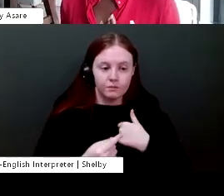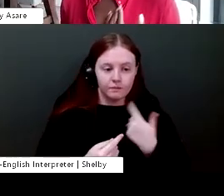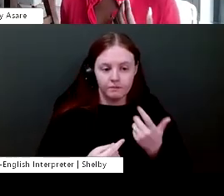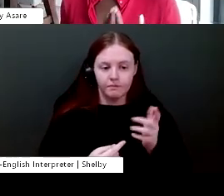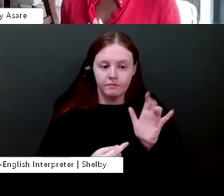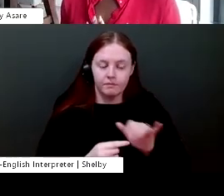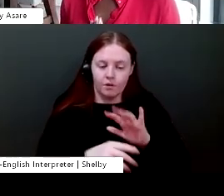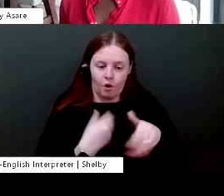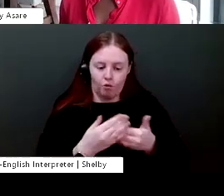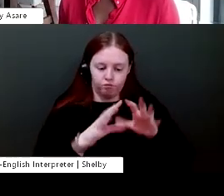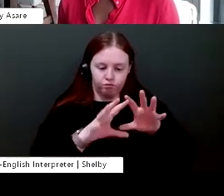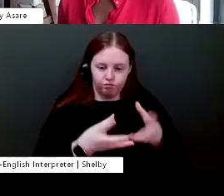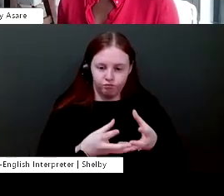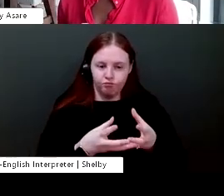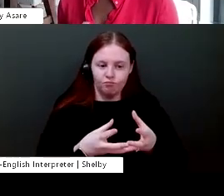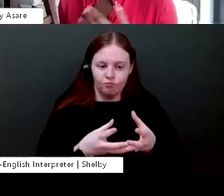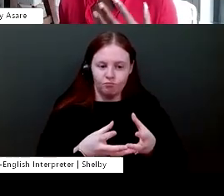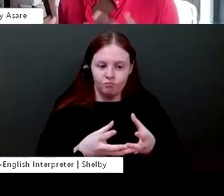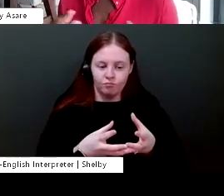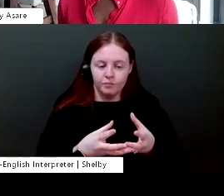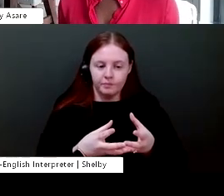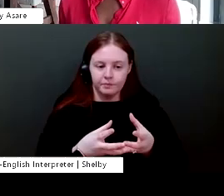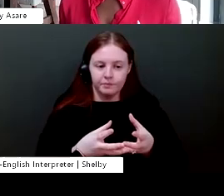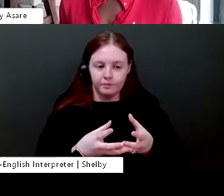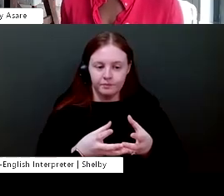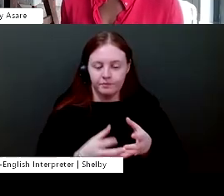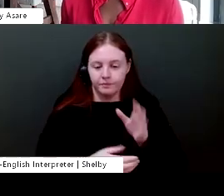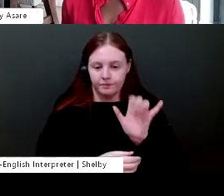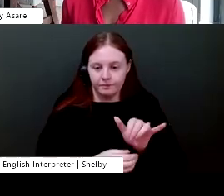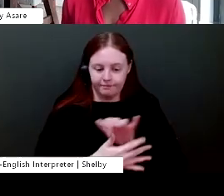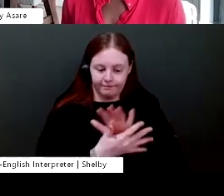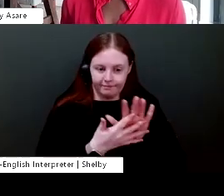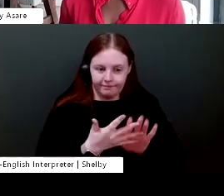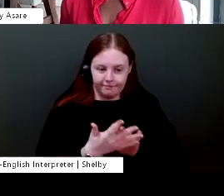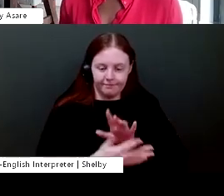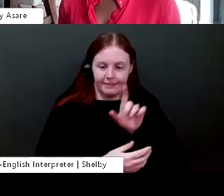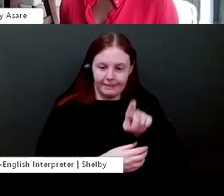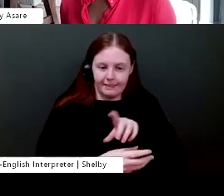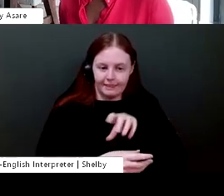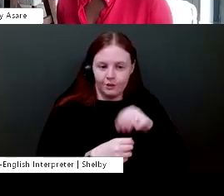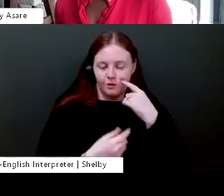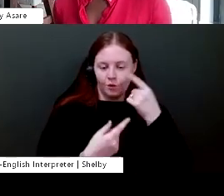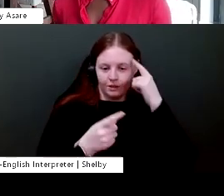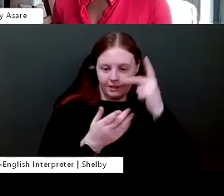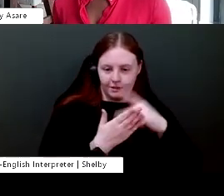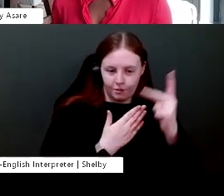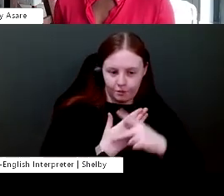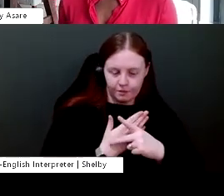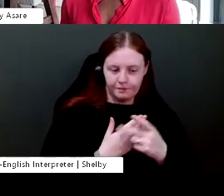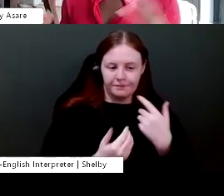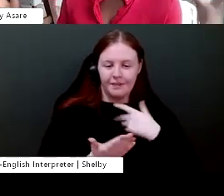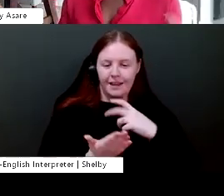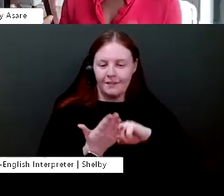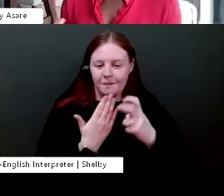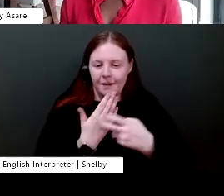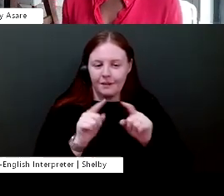are the ingredients in a recipe, and those things on my plate would be a nice meal. Really like the metaphor here about having a